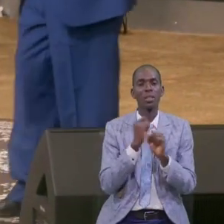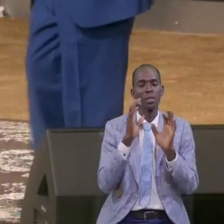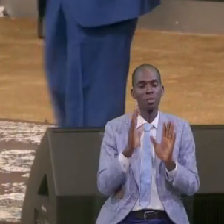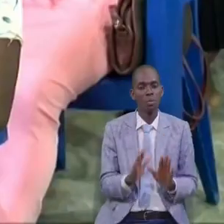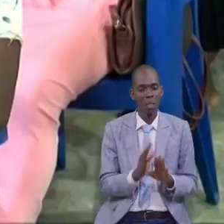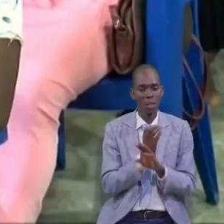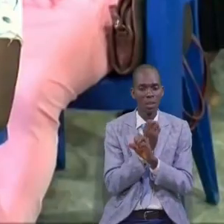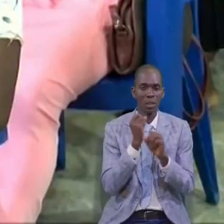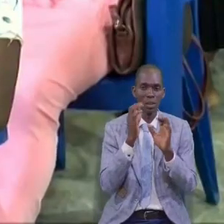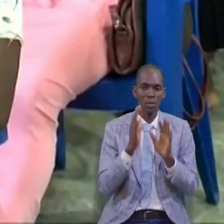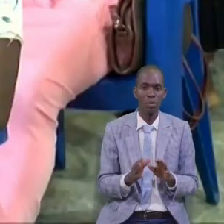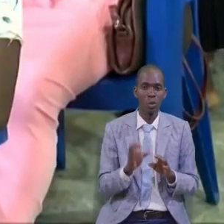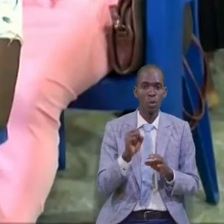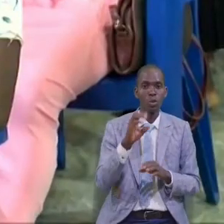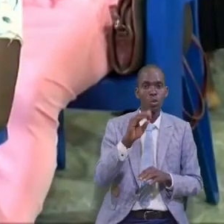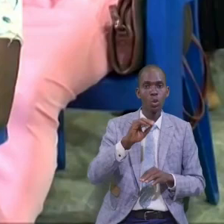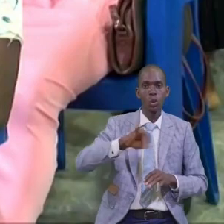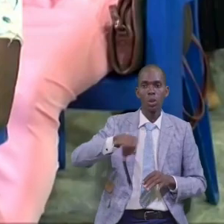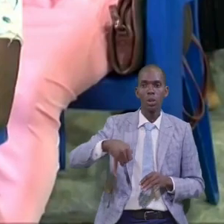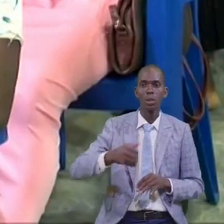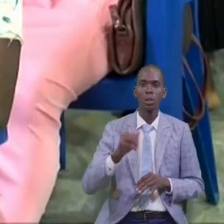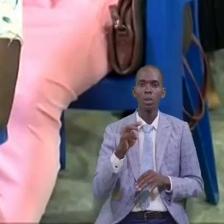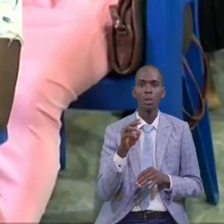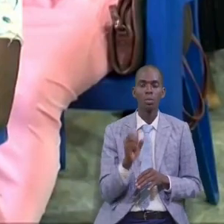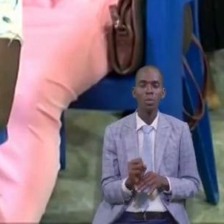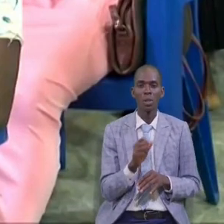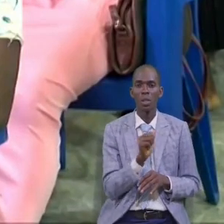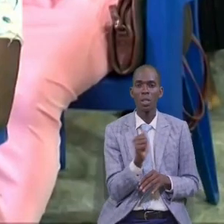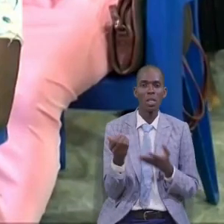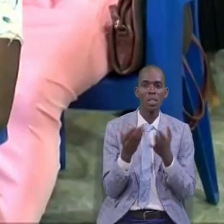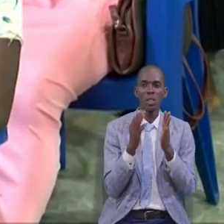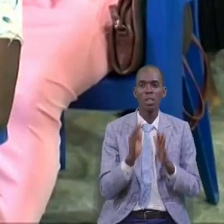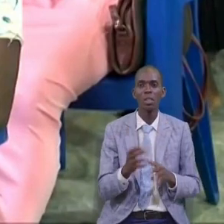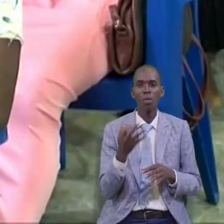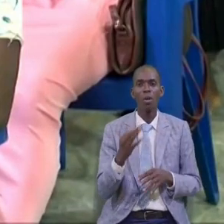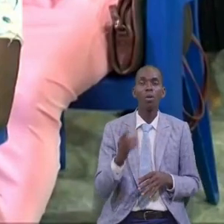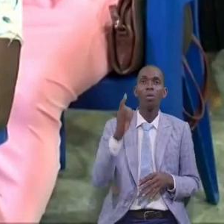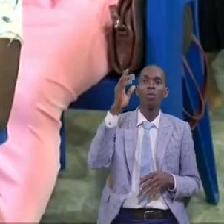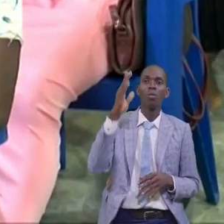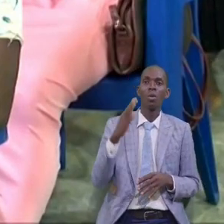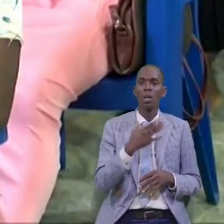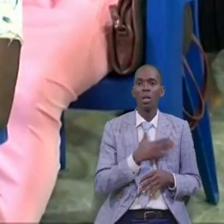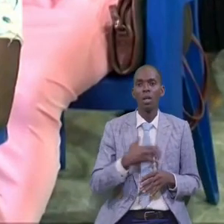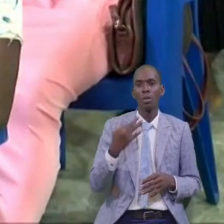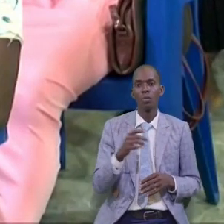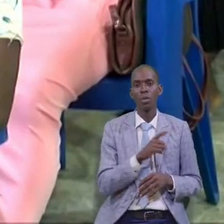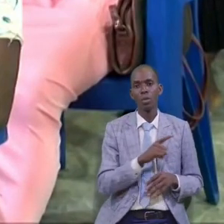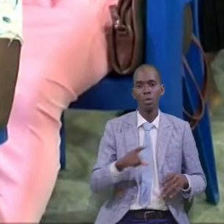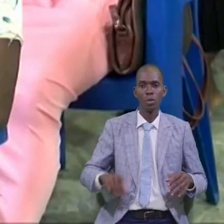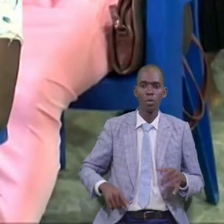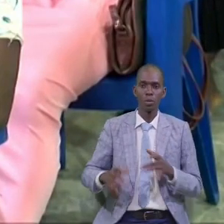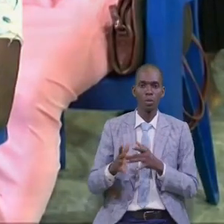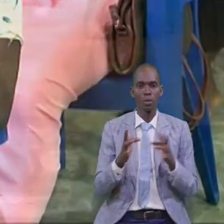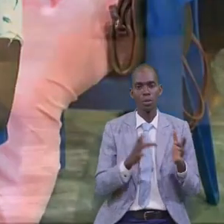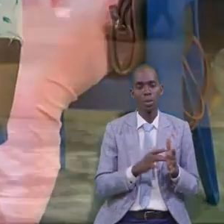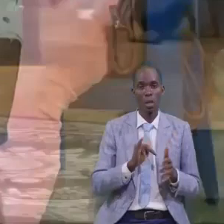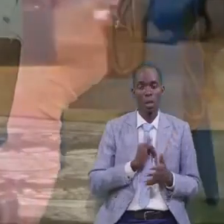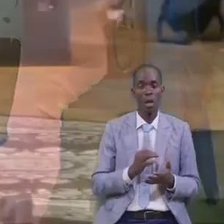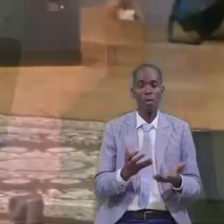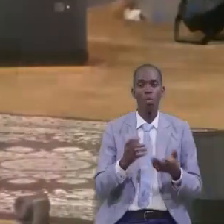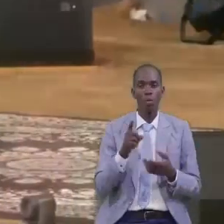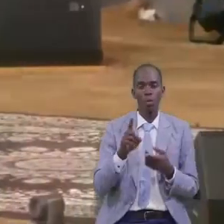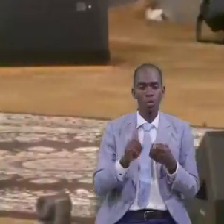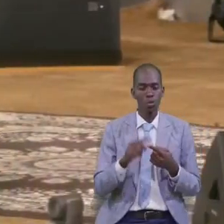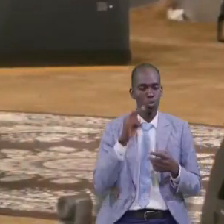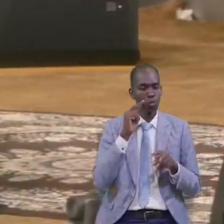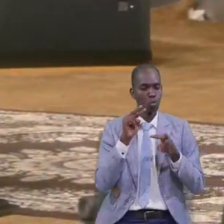so James is servant of God and of the Lord Jesus. I want you to look at Acts